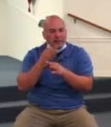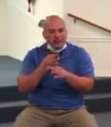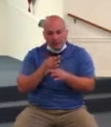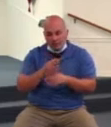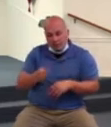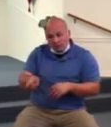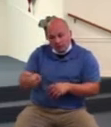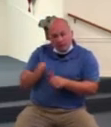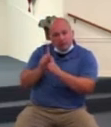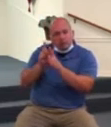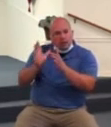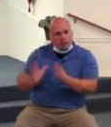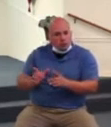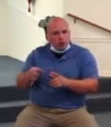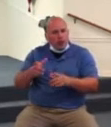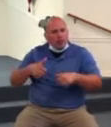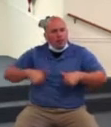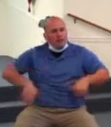him.